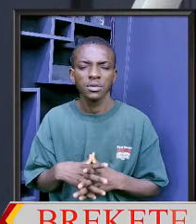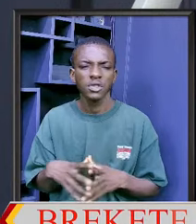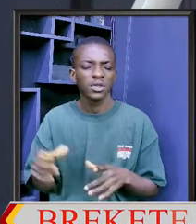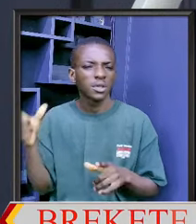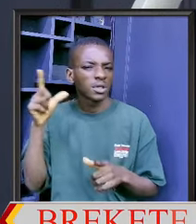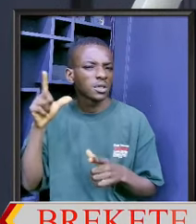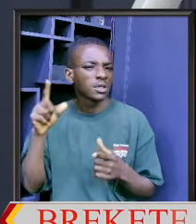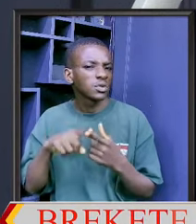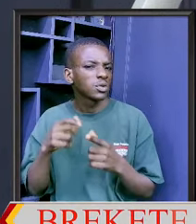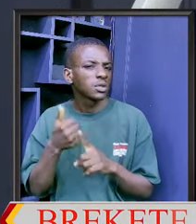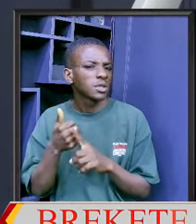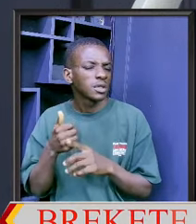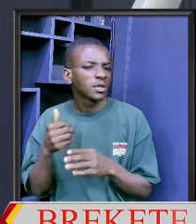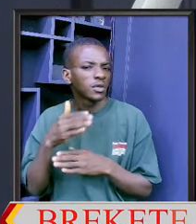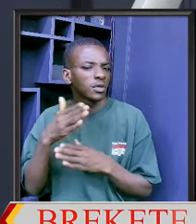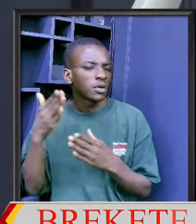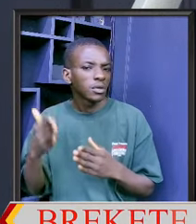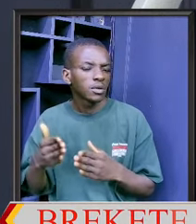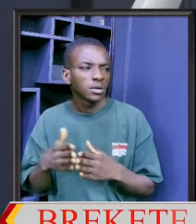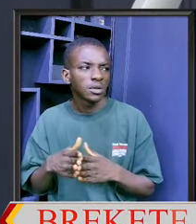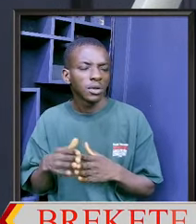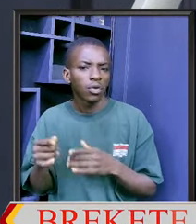Did you listen to yourself at all? Abi,